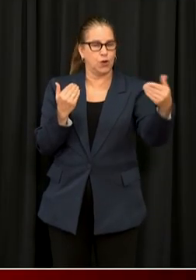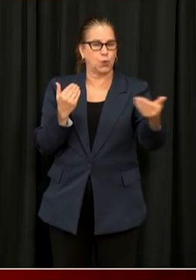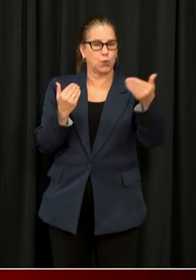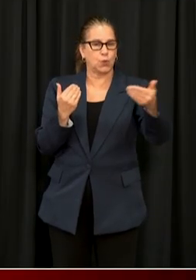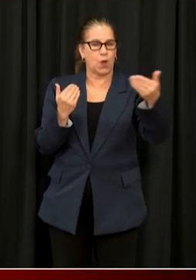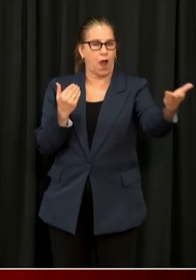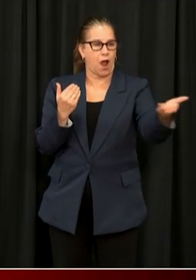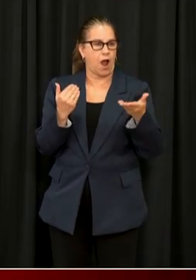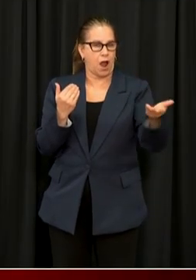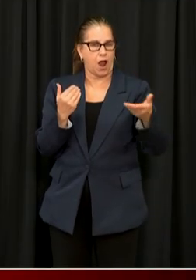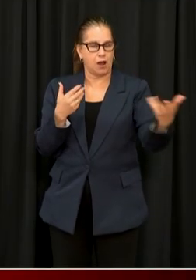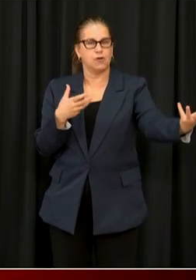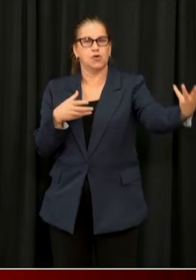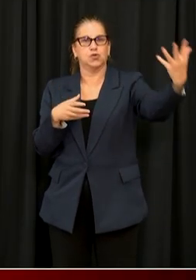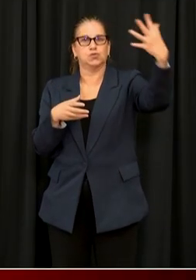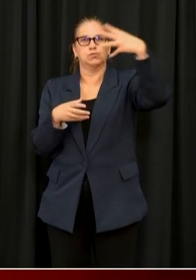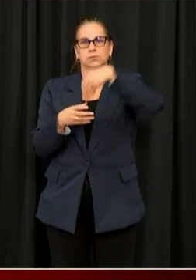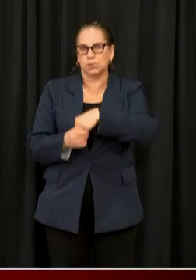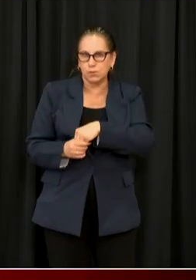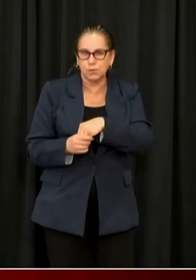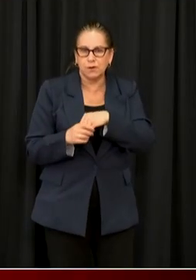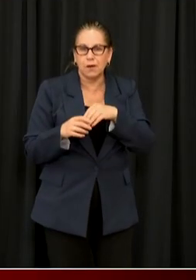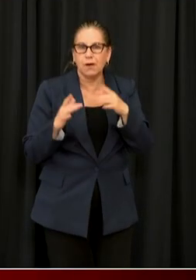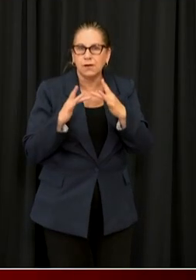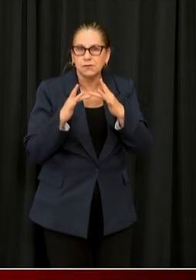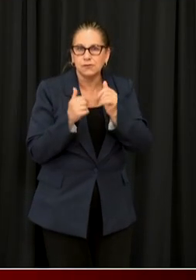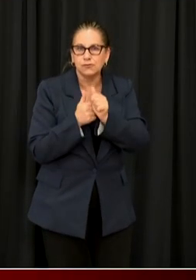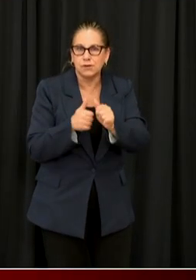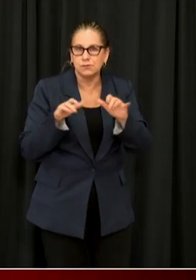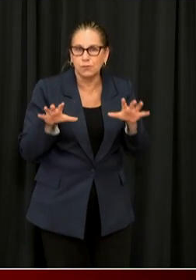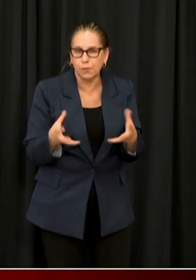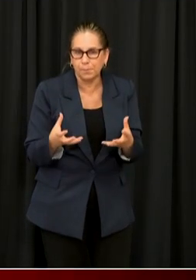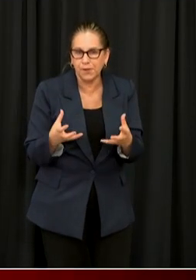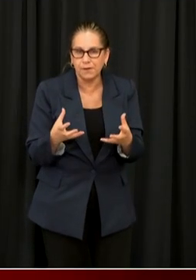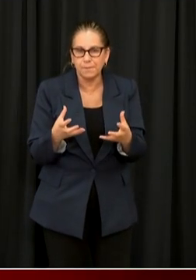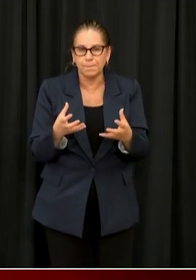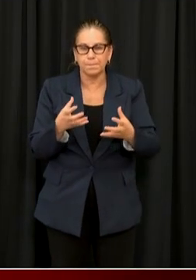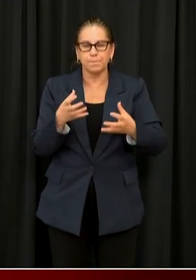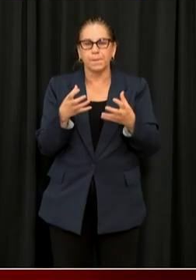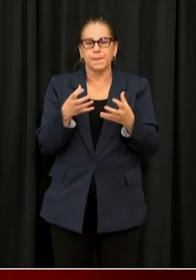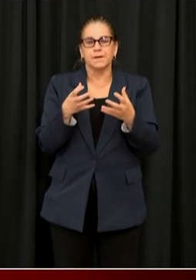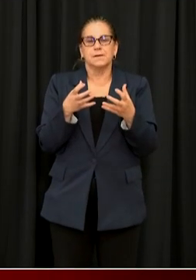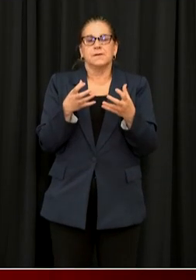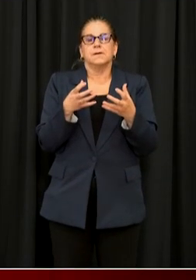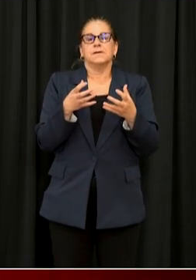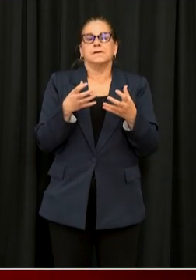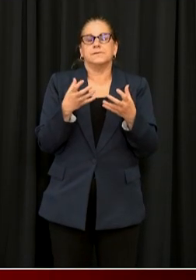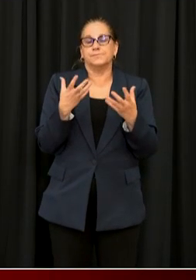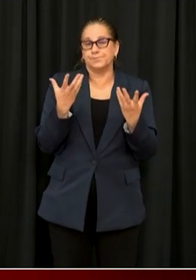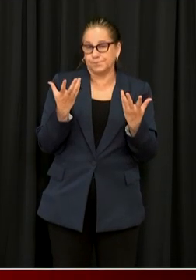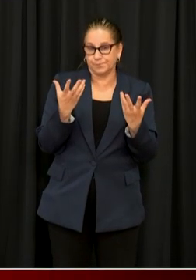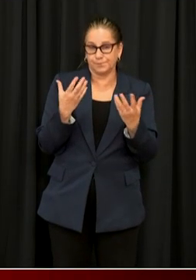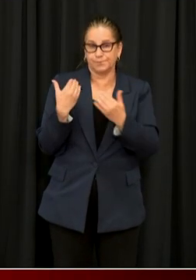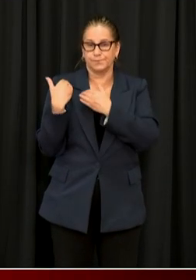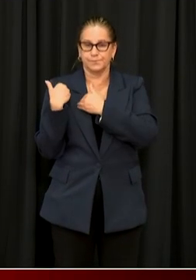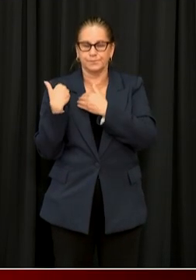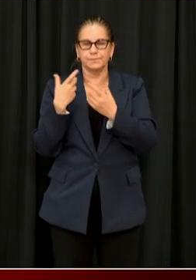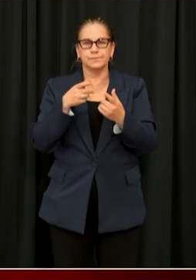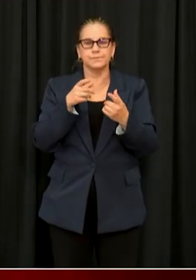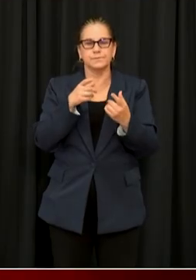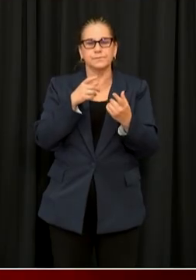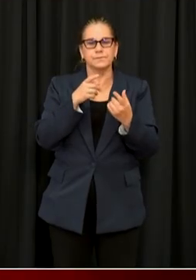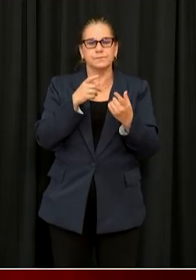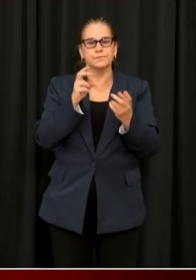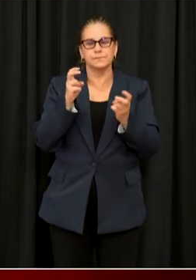We also continue to be able to tap into a group of applicants who have applied for the